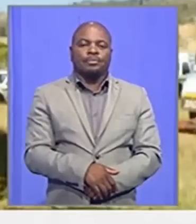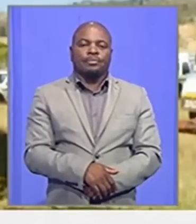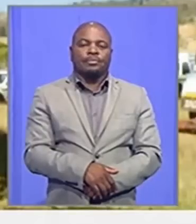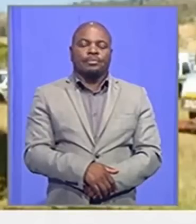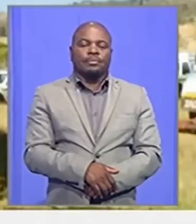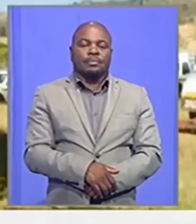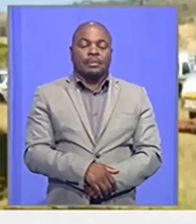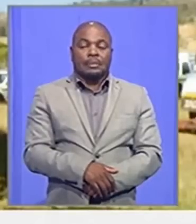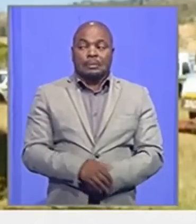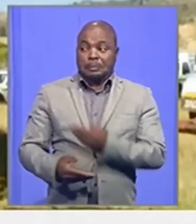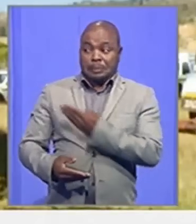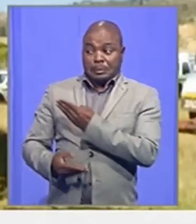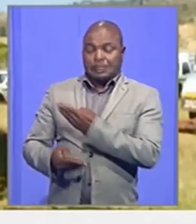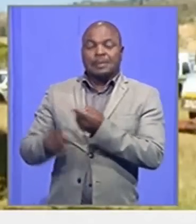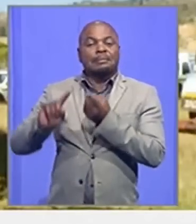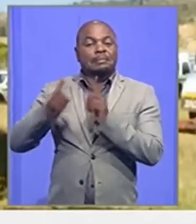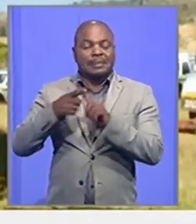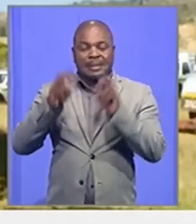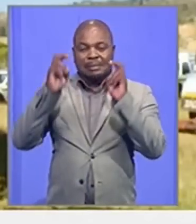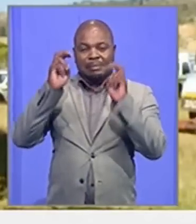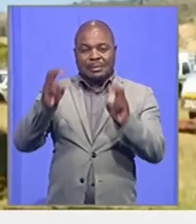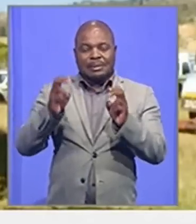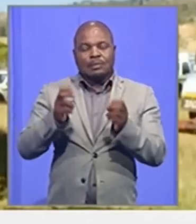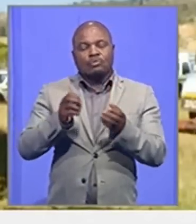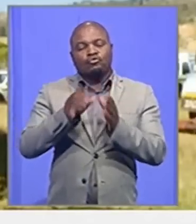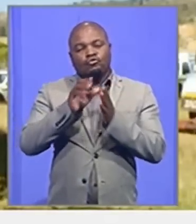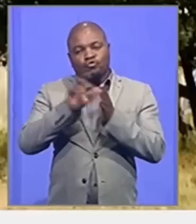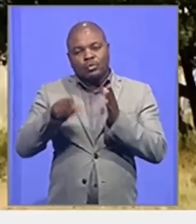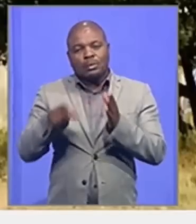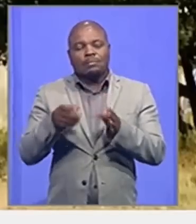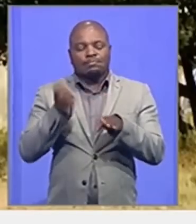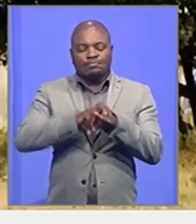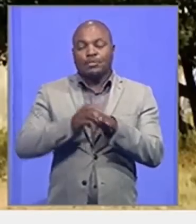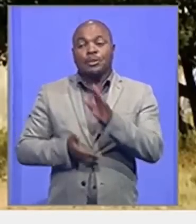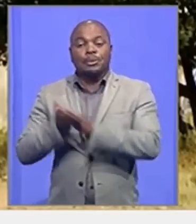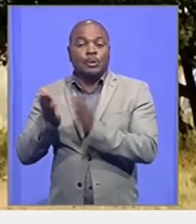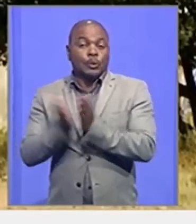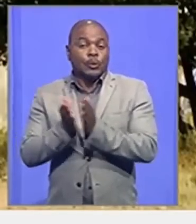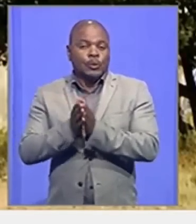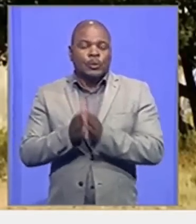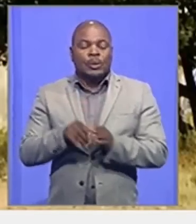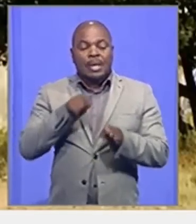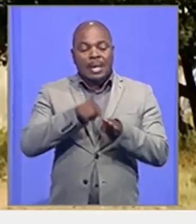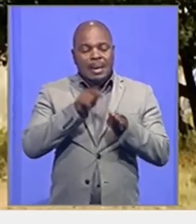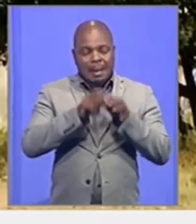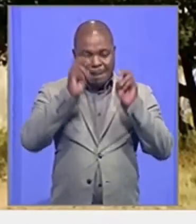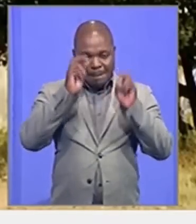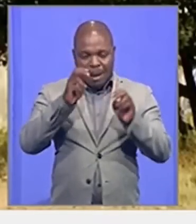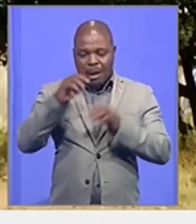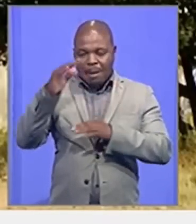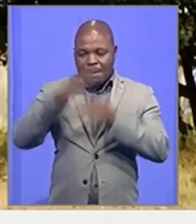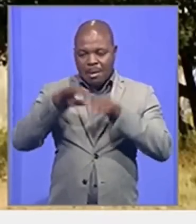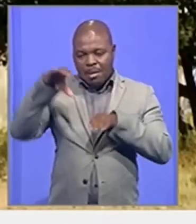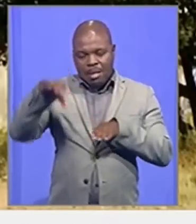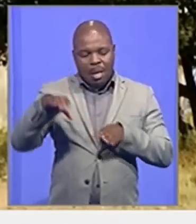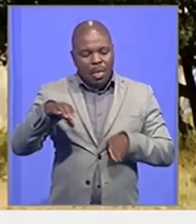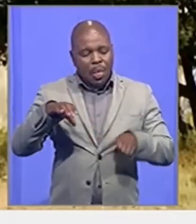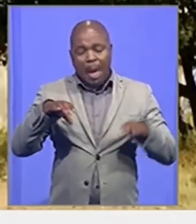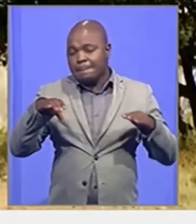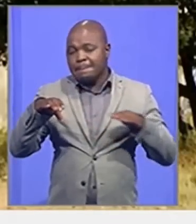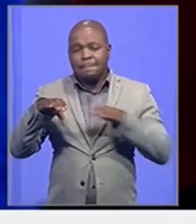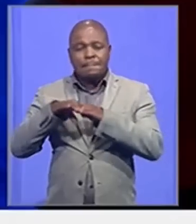A ke matlega ao a šaletšego go pese yeo e bego e nameditše bana ba sekolo. Pese ye e tswile tseleng le go thula moago o lego marope ka thoko